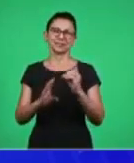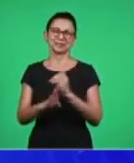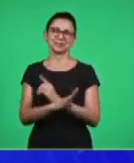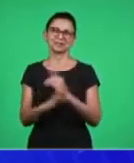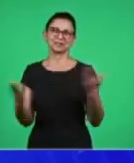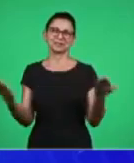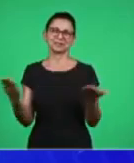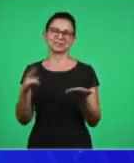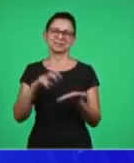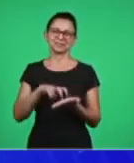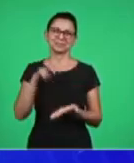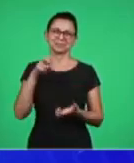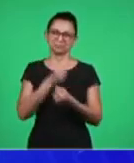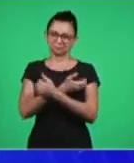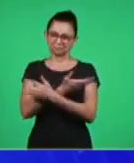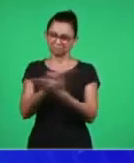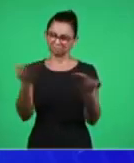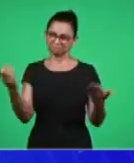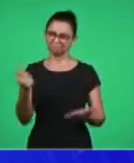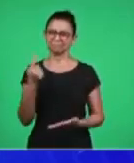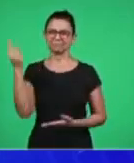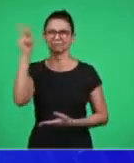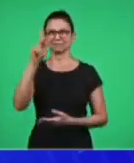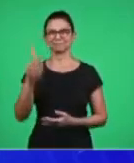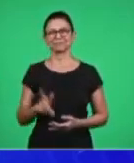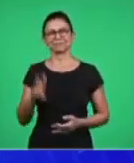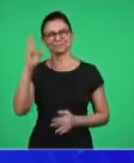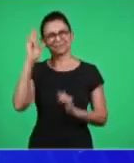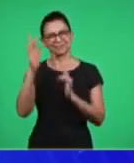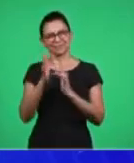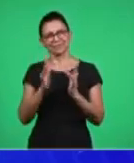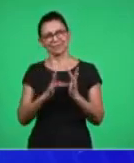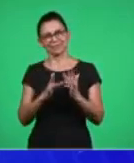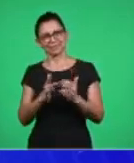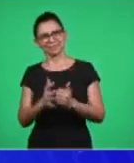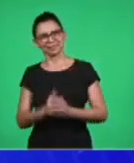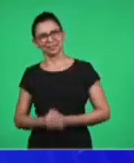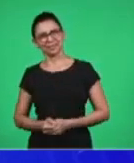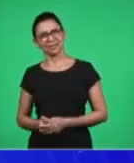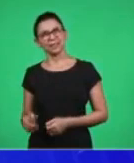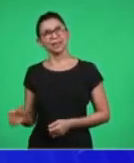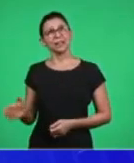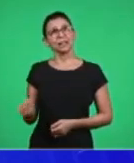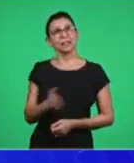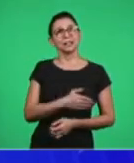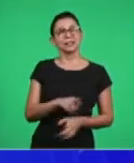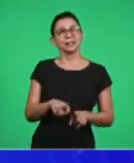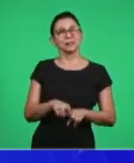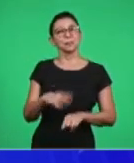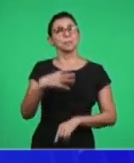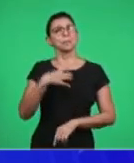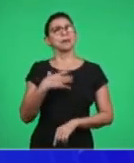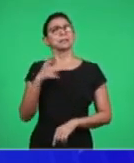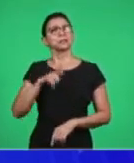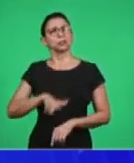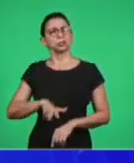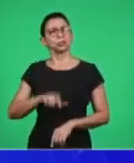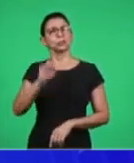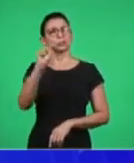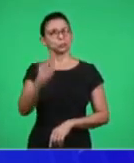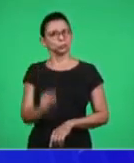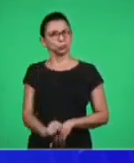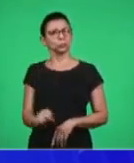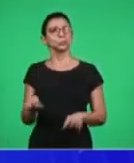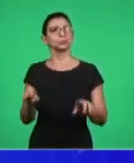school. This morning we greet those brethren with the peace of the Lord Jesus. In Porto da Mata, in the state of